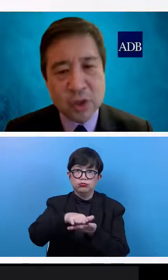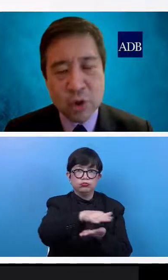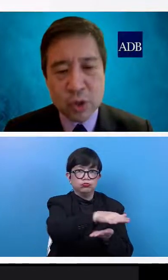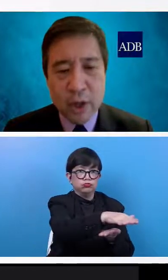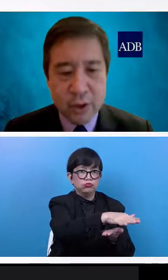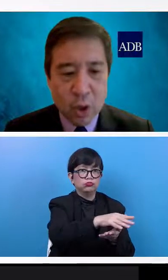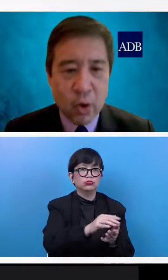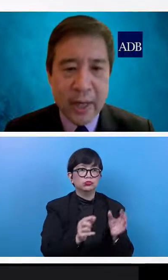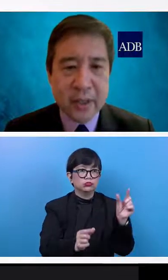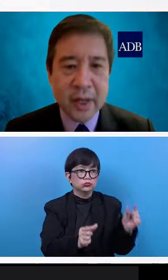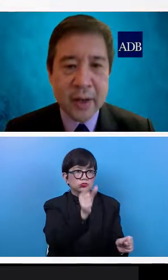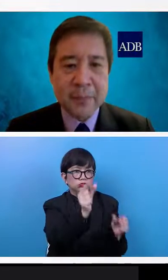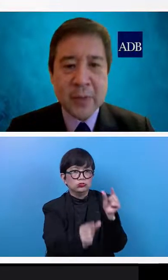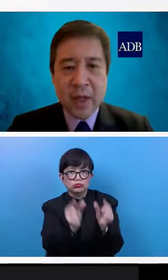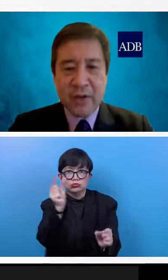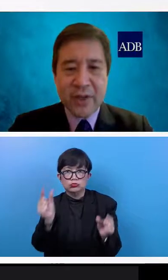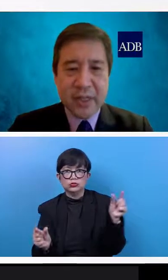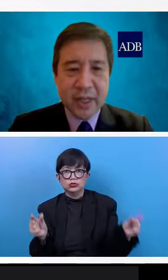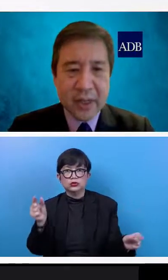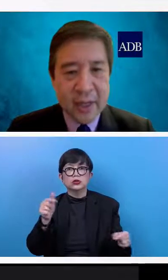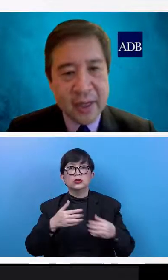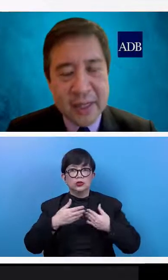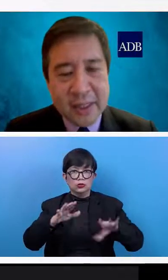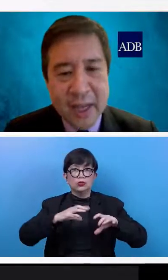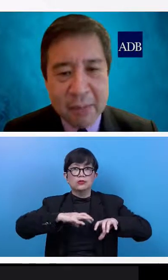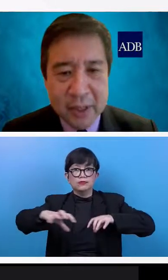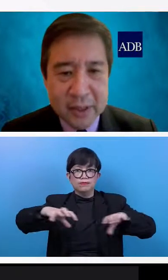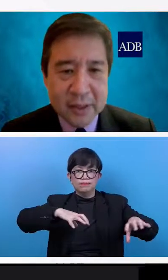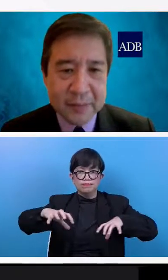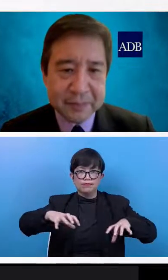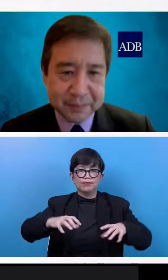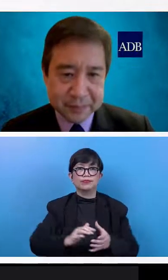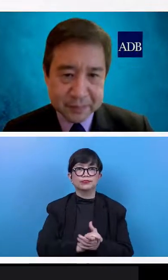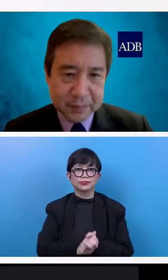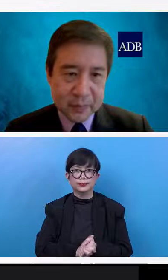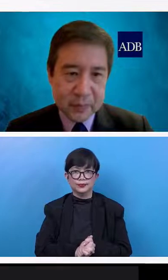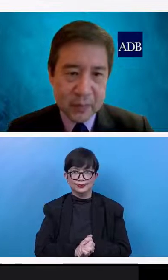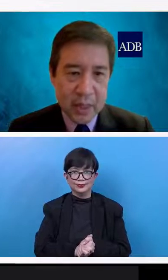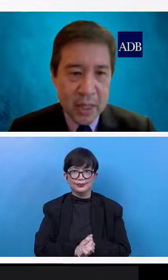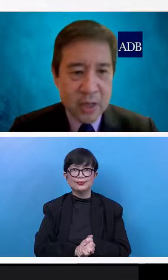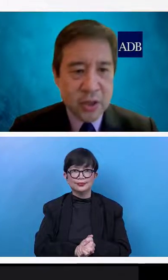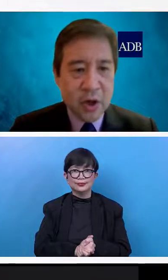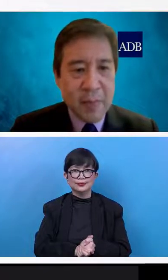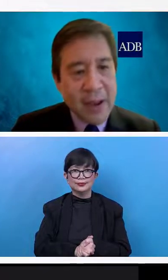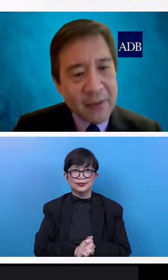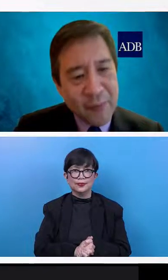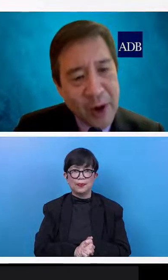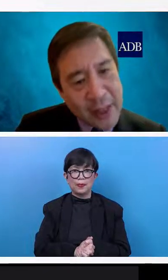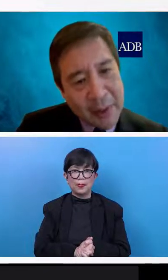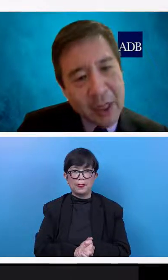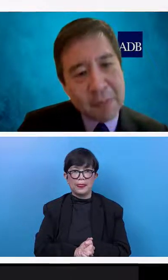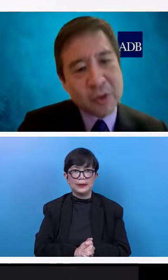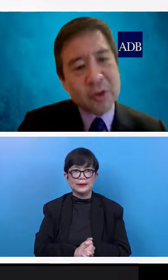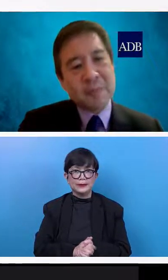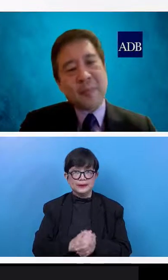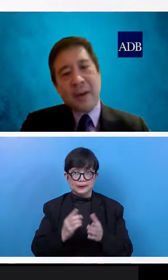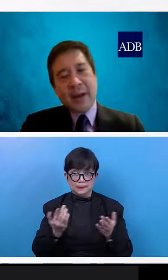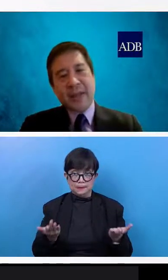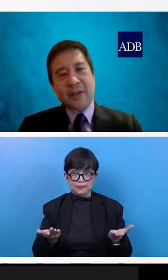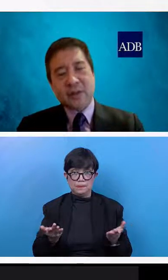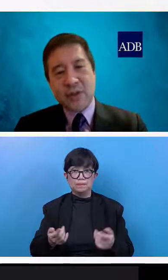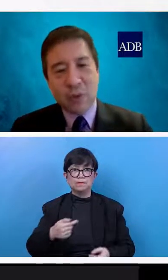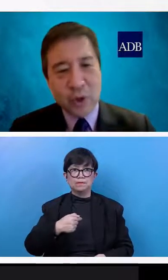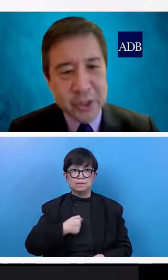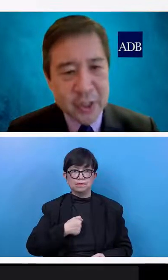randomized control trial, so quite convincing. Next slide, please. So let me conclude